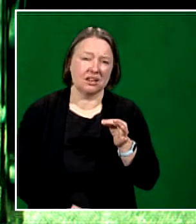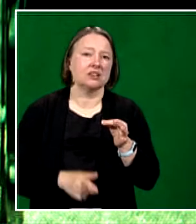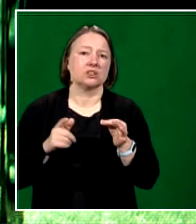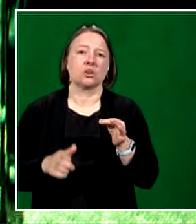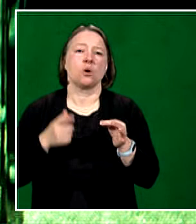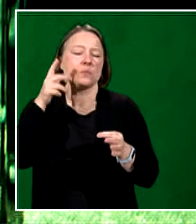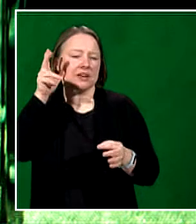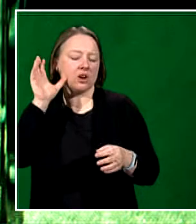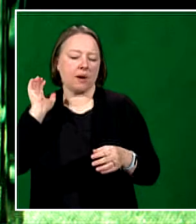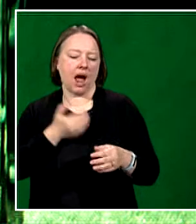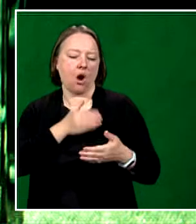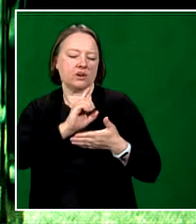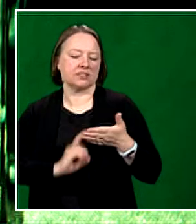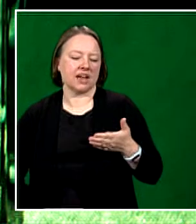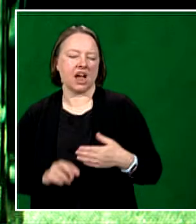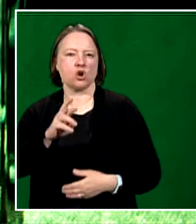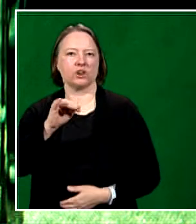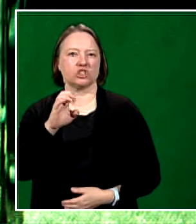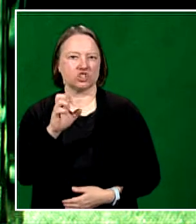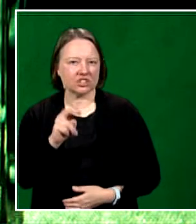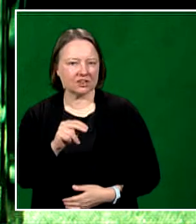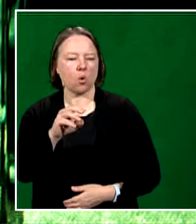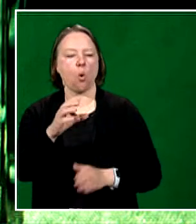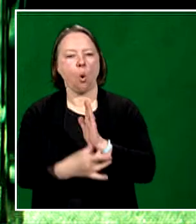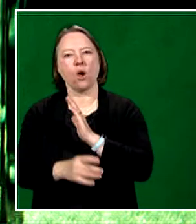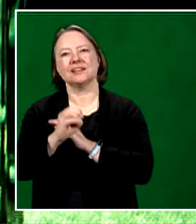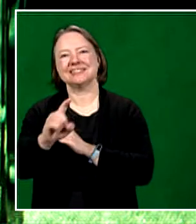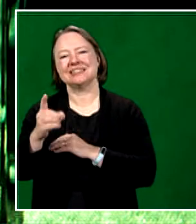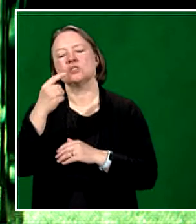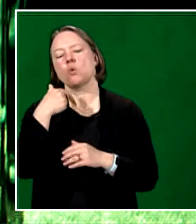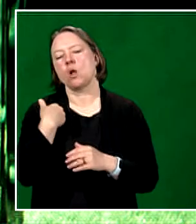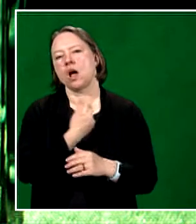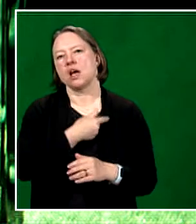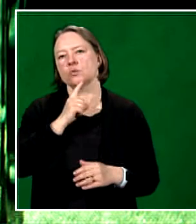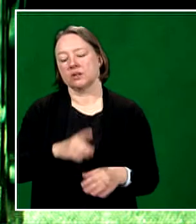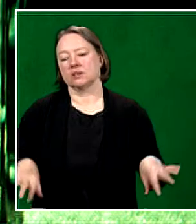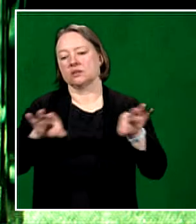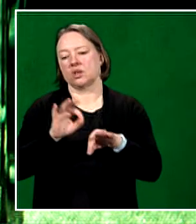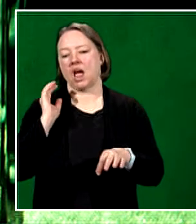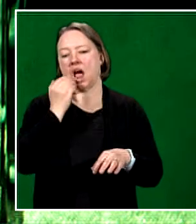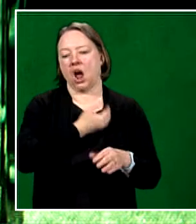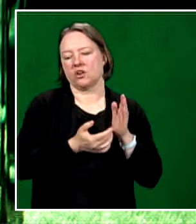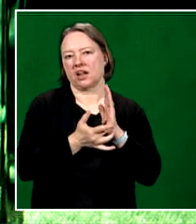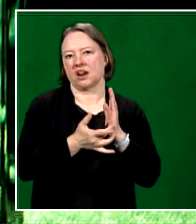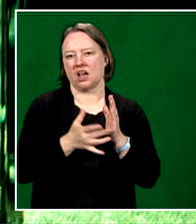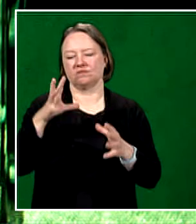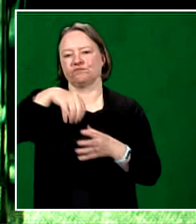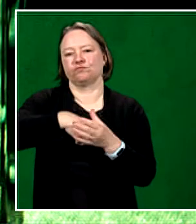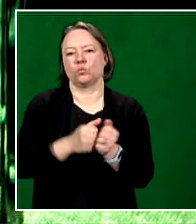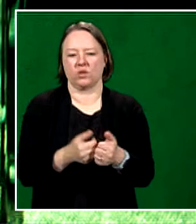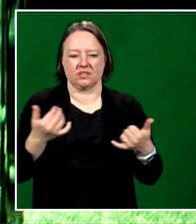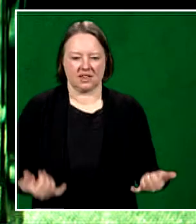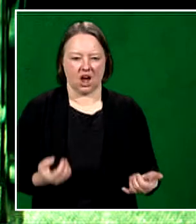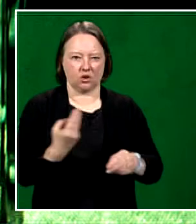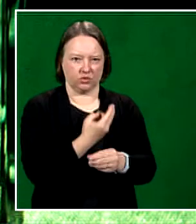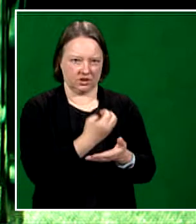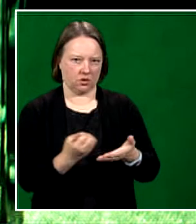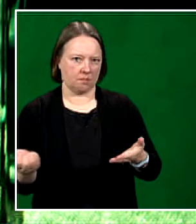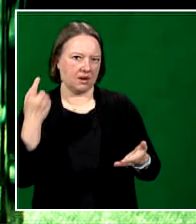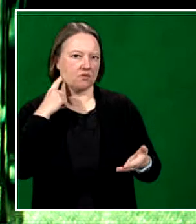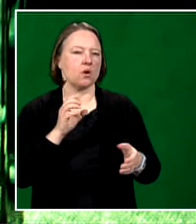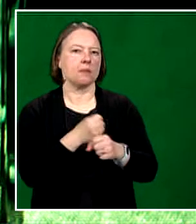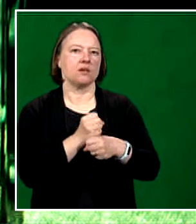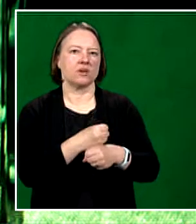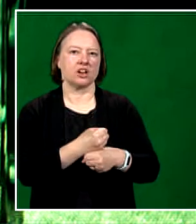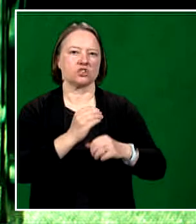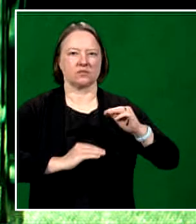Upon hearing about our design, Richardson Oilseed first told us that it was crucial that our technology integrates with existing equipment at manufacturing facilities for